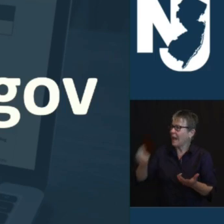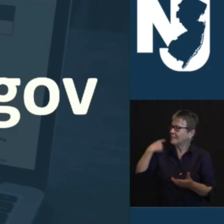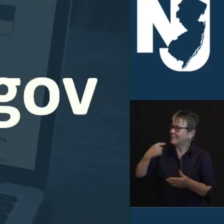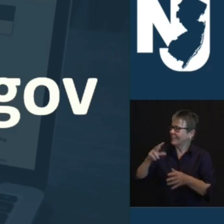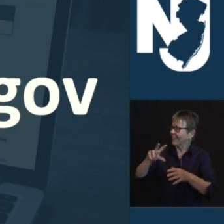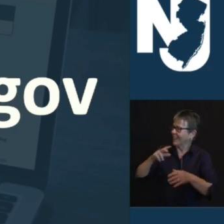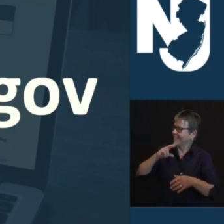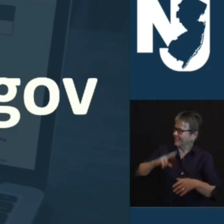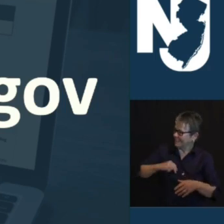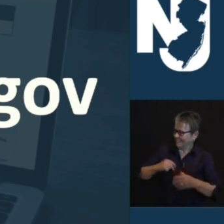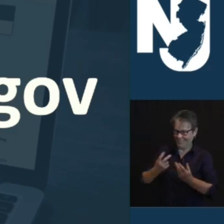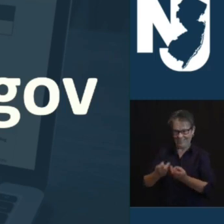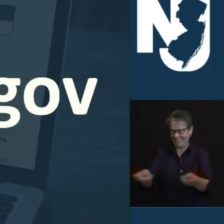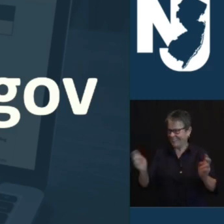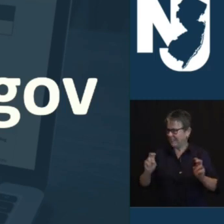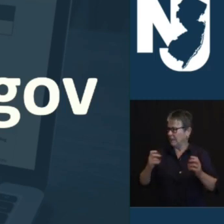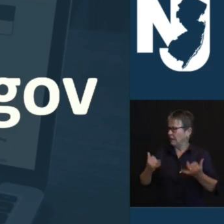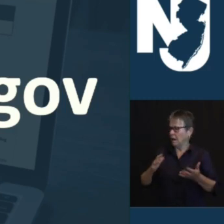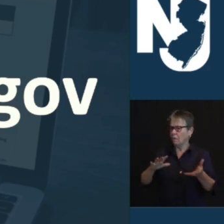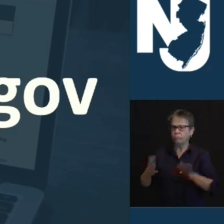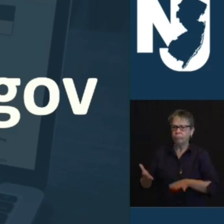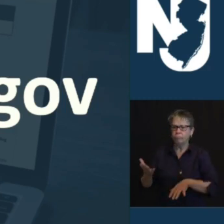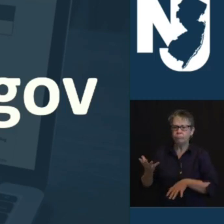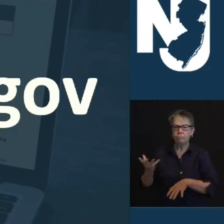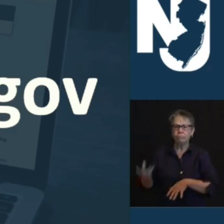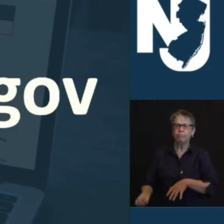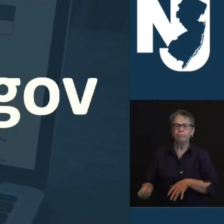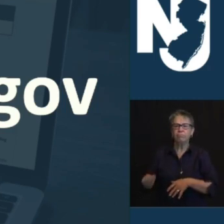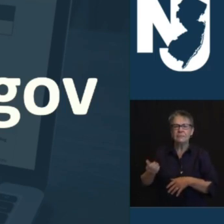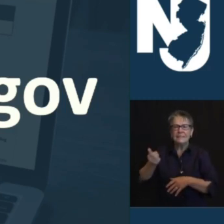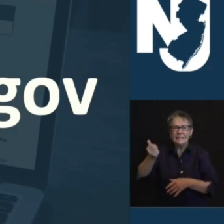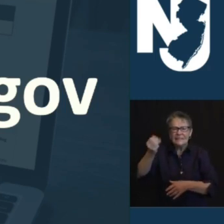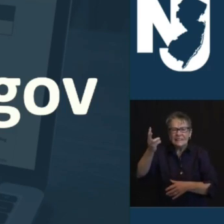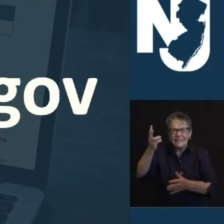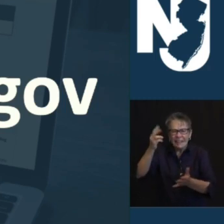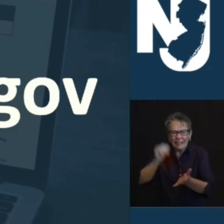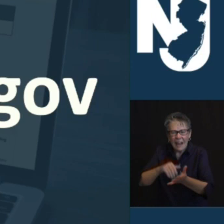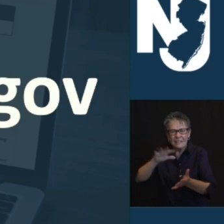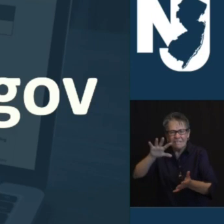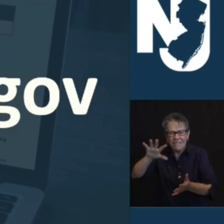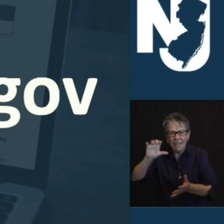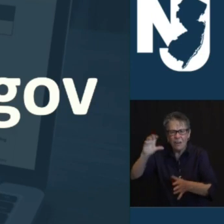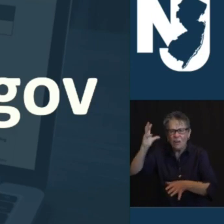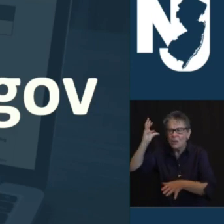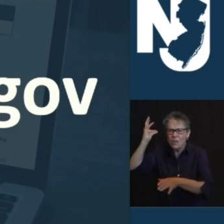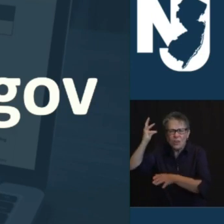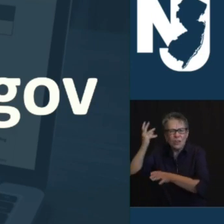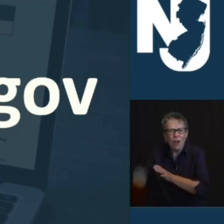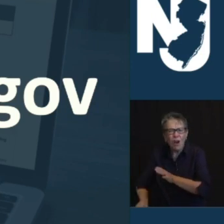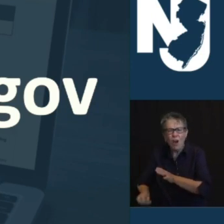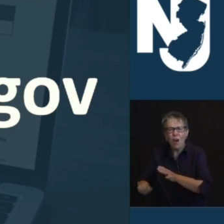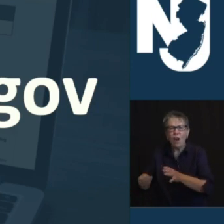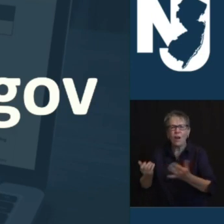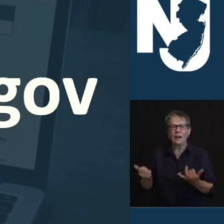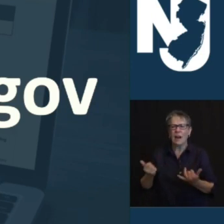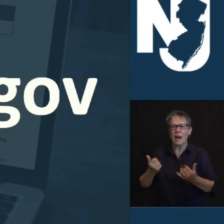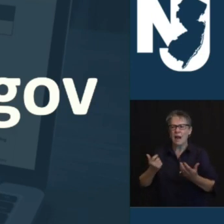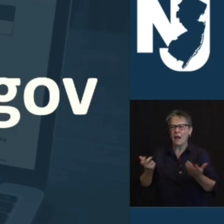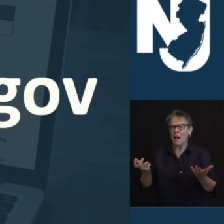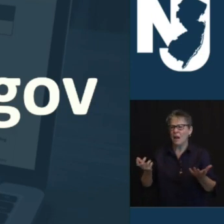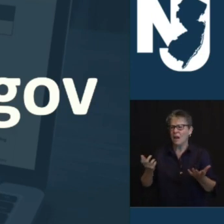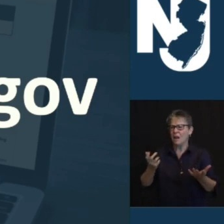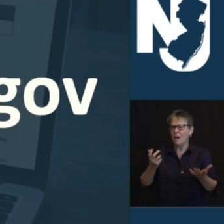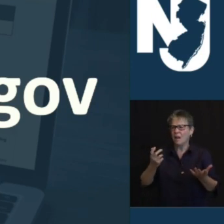than 16,500 families who will have that empty chair. Some families, like the Fuscos, remember them early on? They're going to have multiple